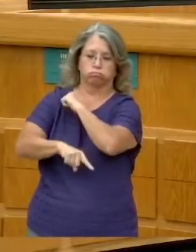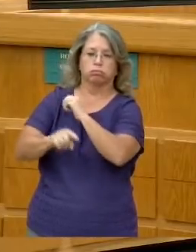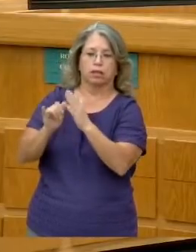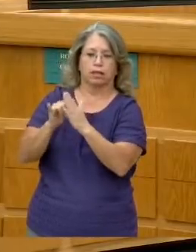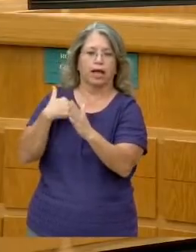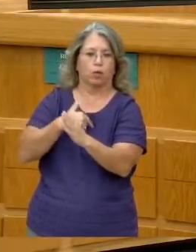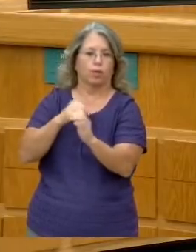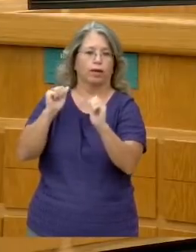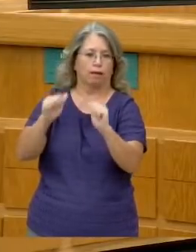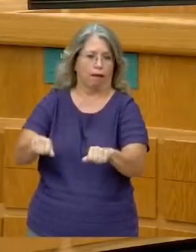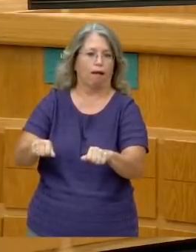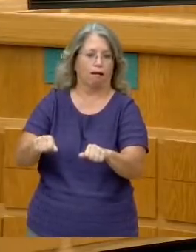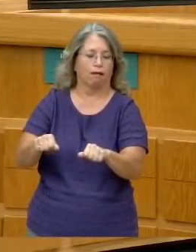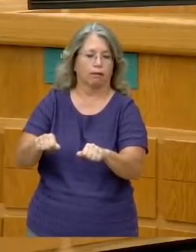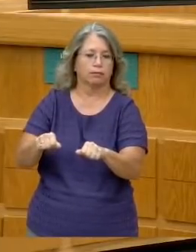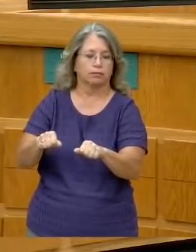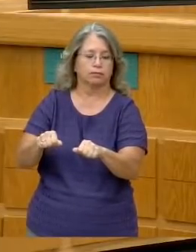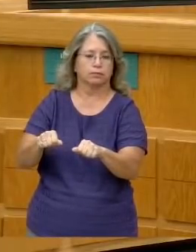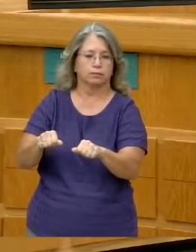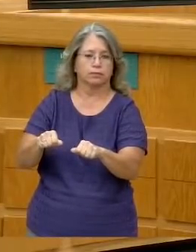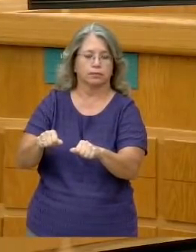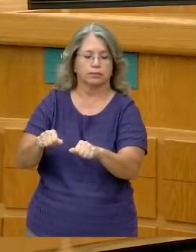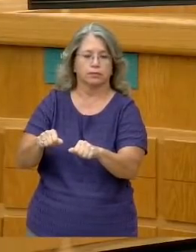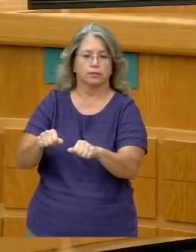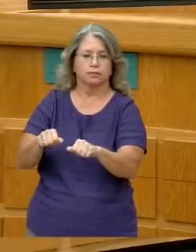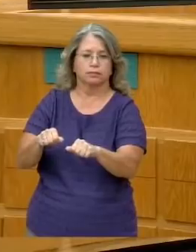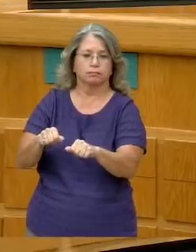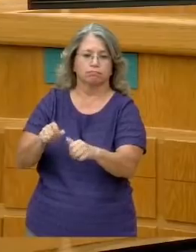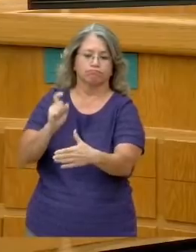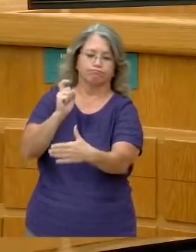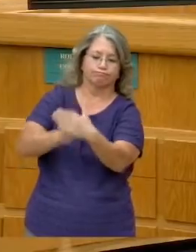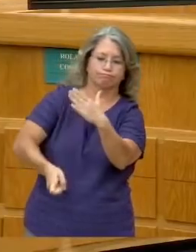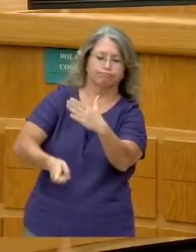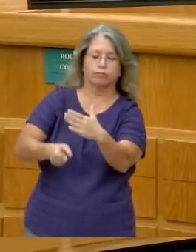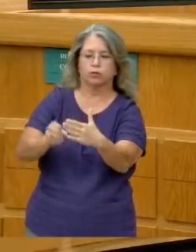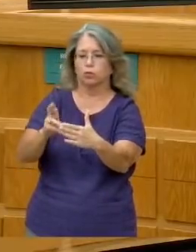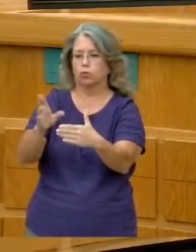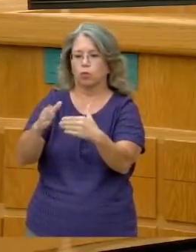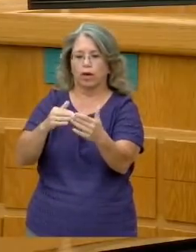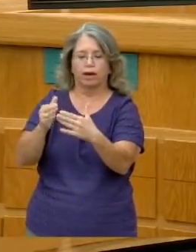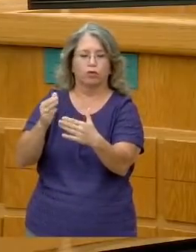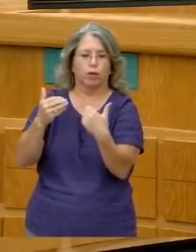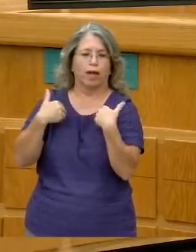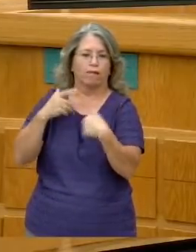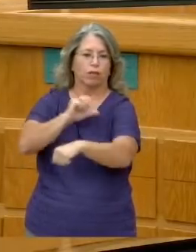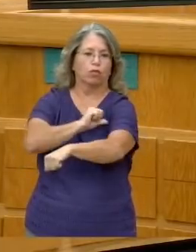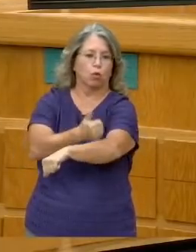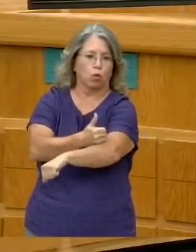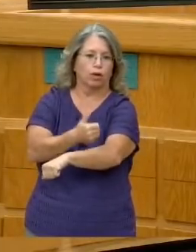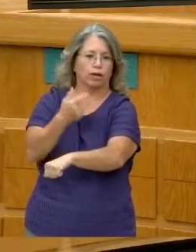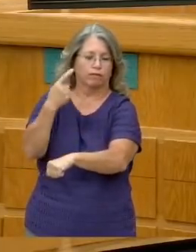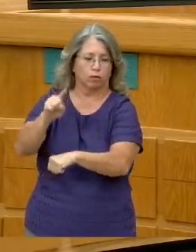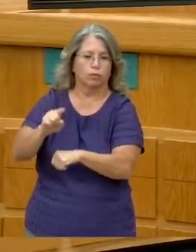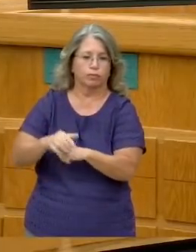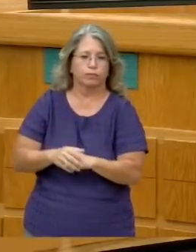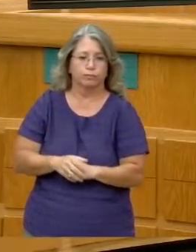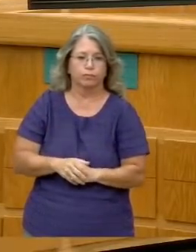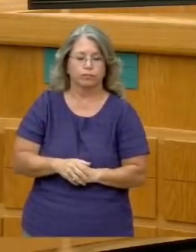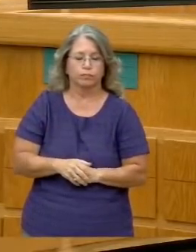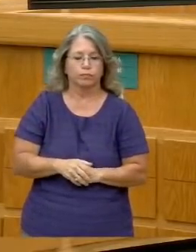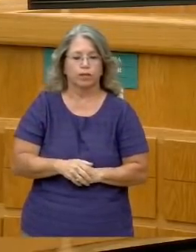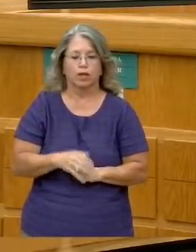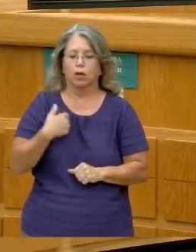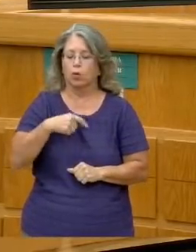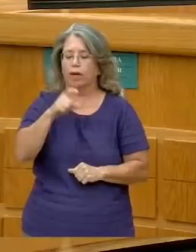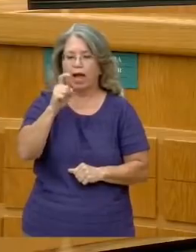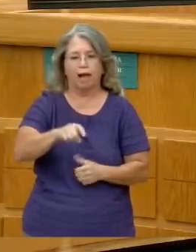established that would levy the fines or whatever penalties that are authorized within the legislation or in the orders. We've got to